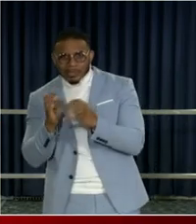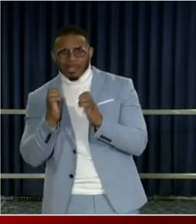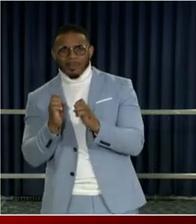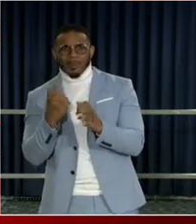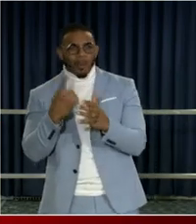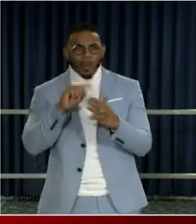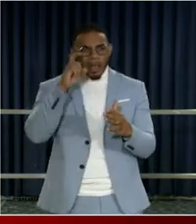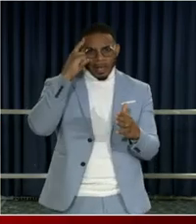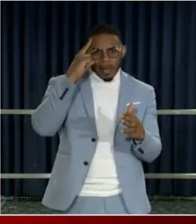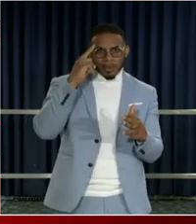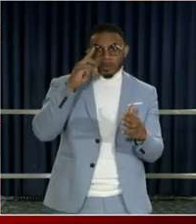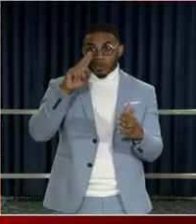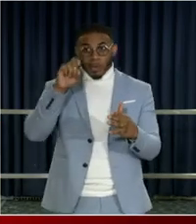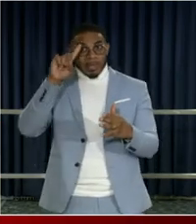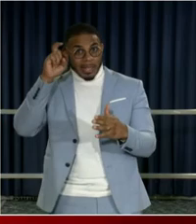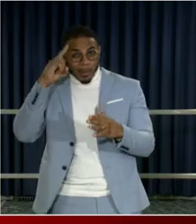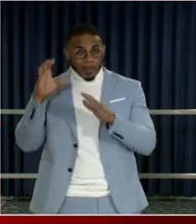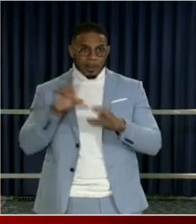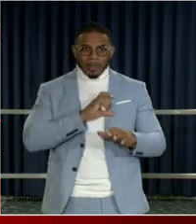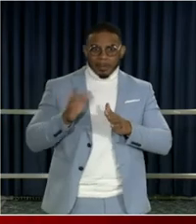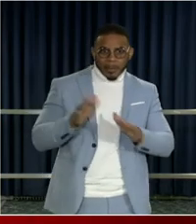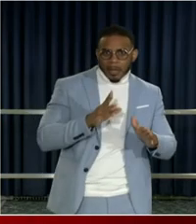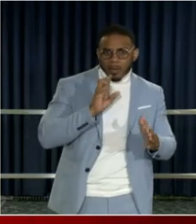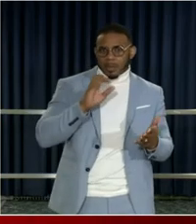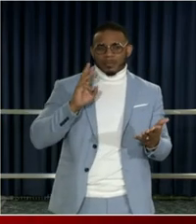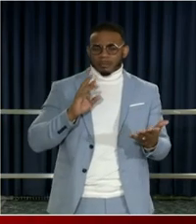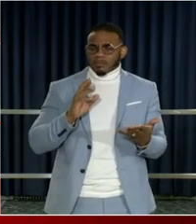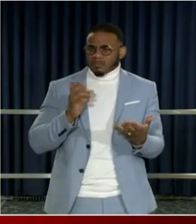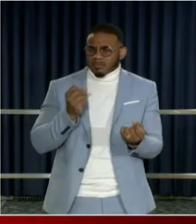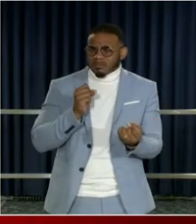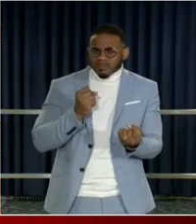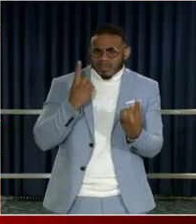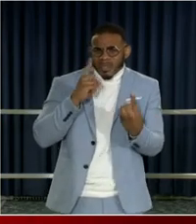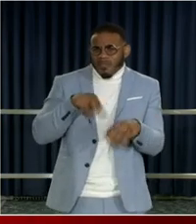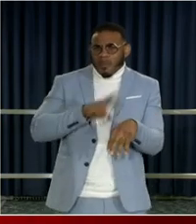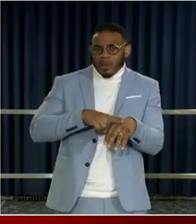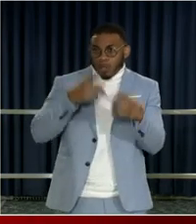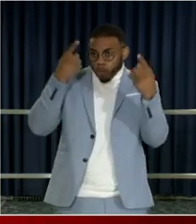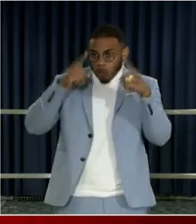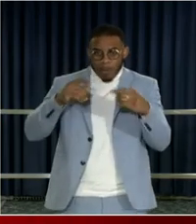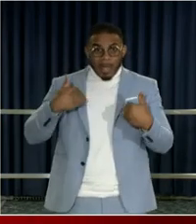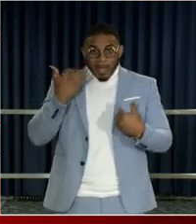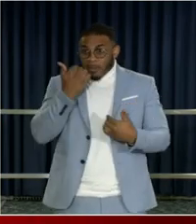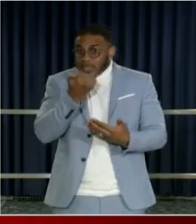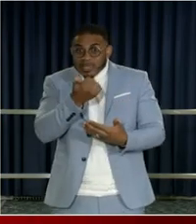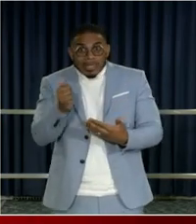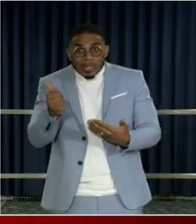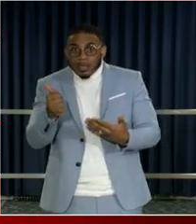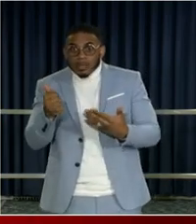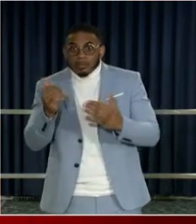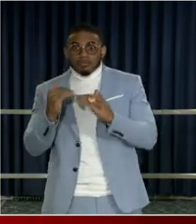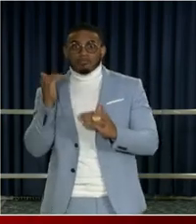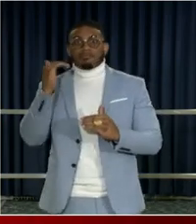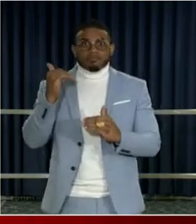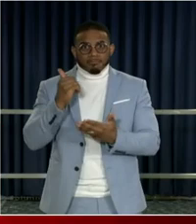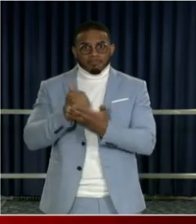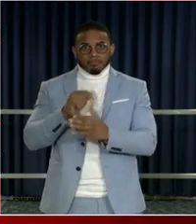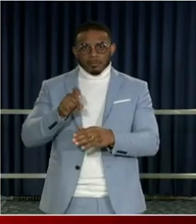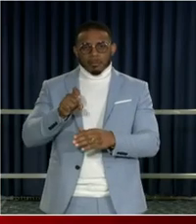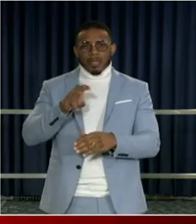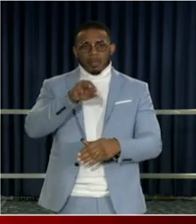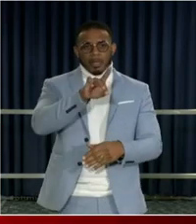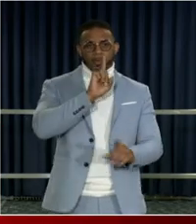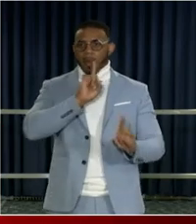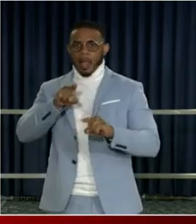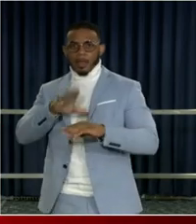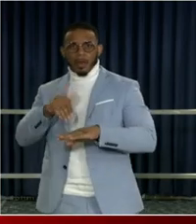what U.S. Capitol Police plans, what they were. Certainly, there was an agreement that if there was any assistance needed, that MPD